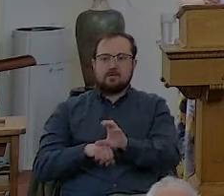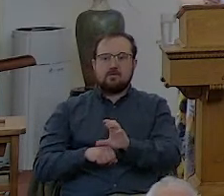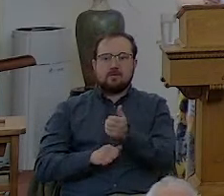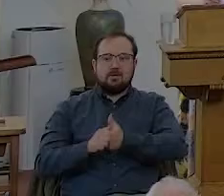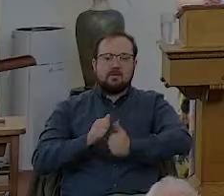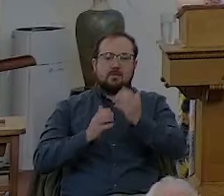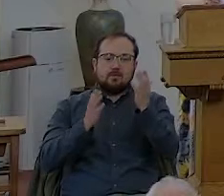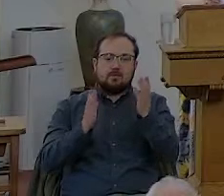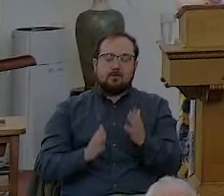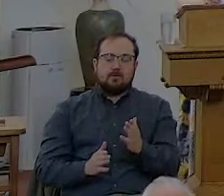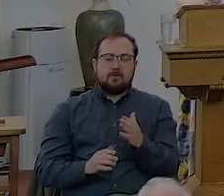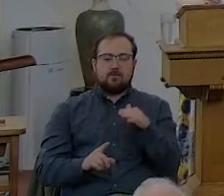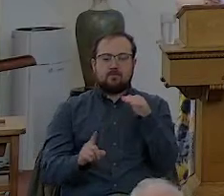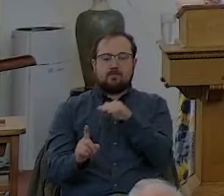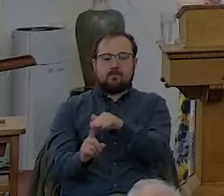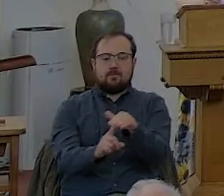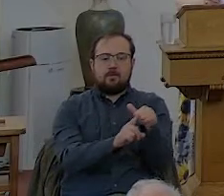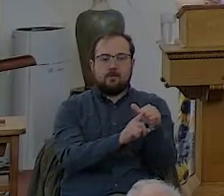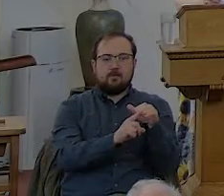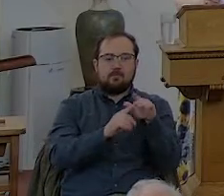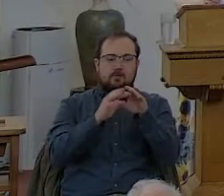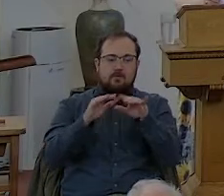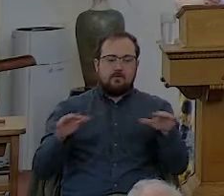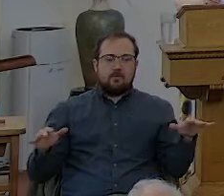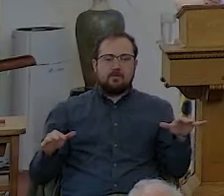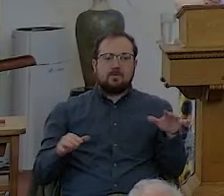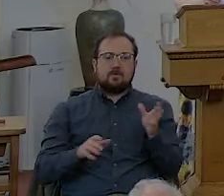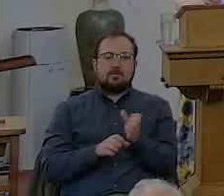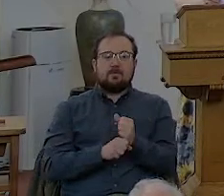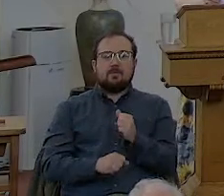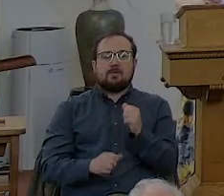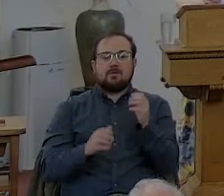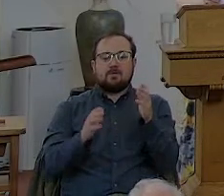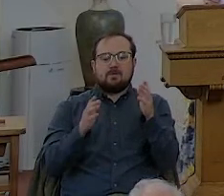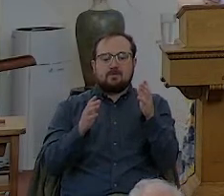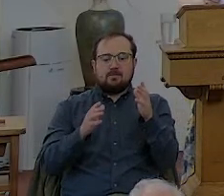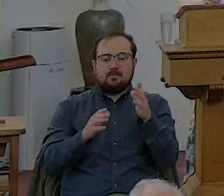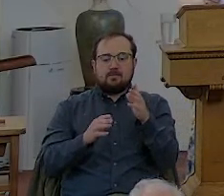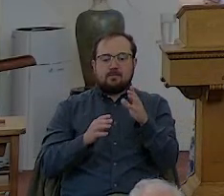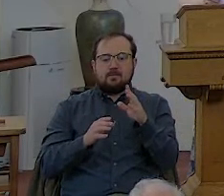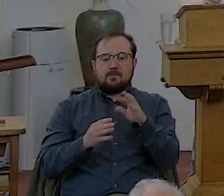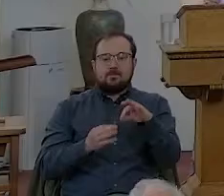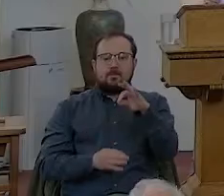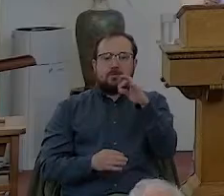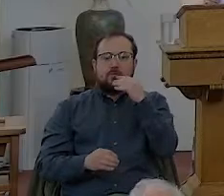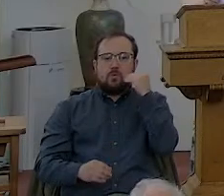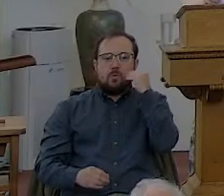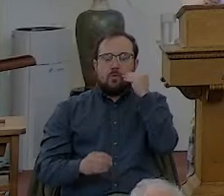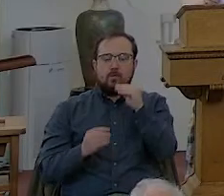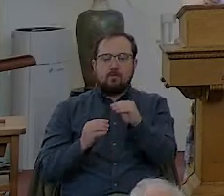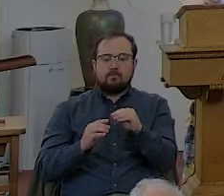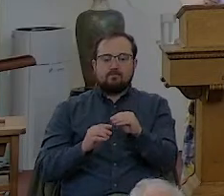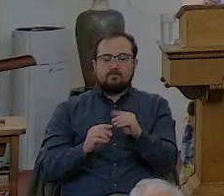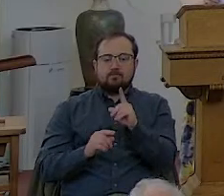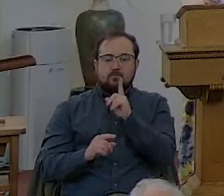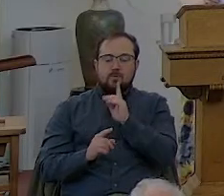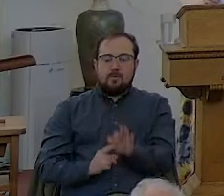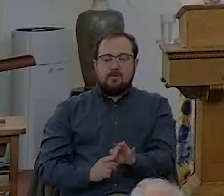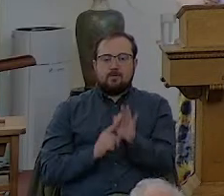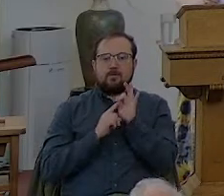reminded of the vast diversity that makes a spiritual home vibrant.